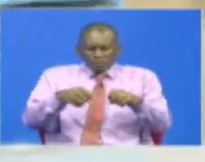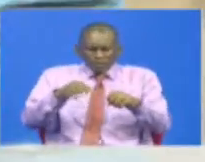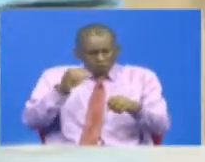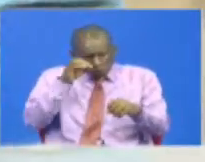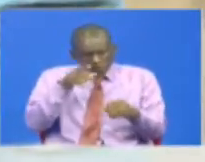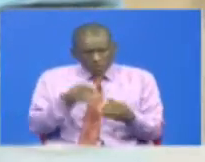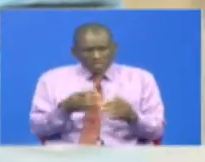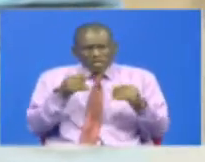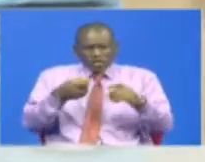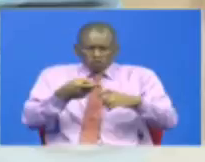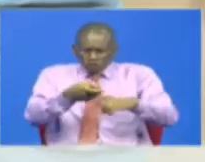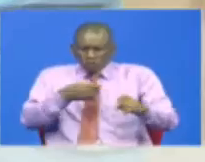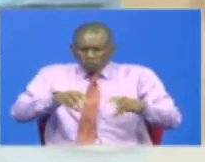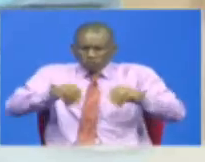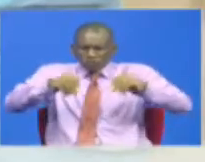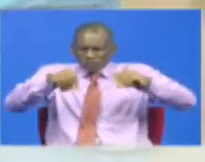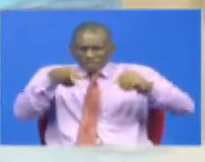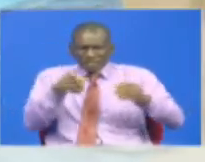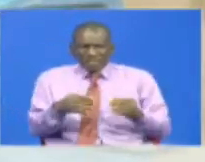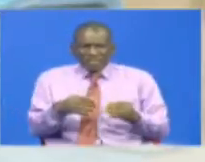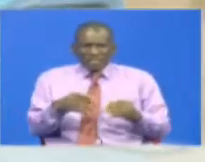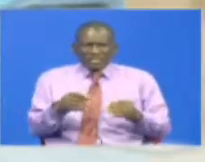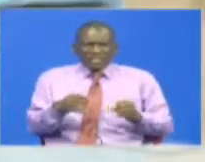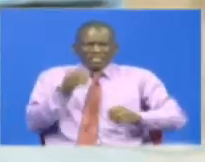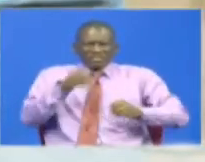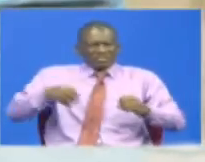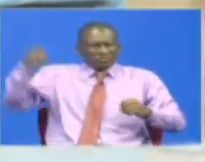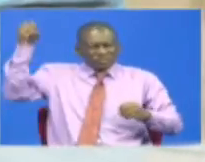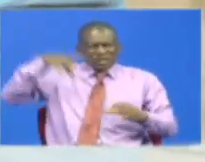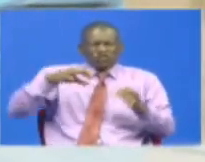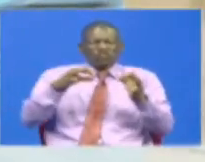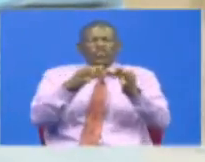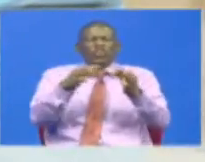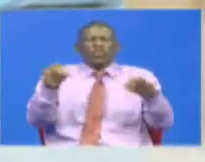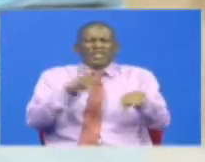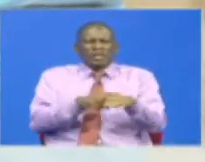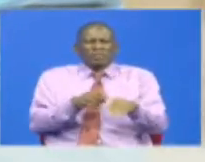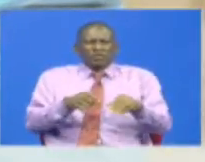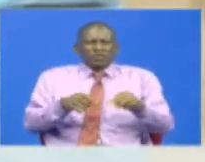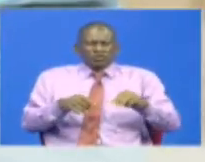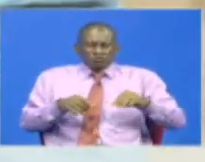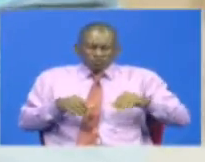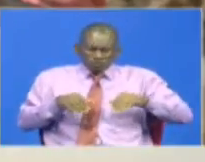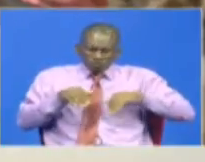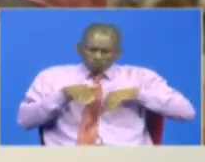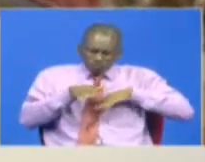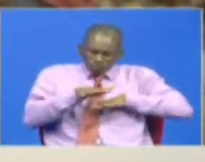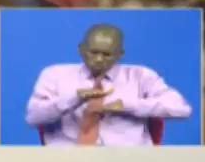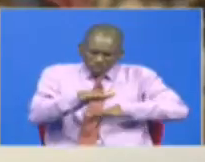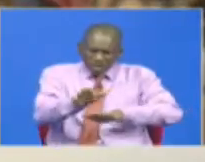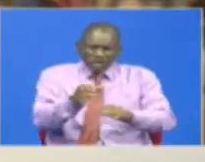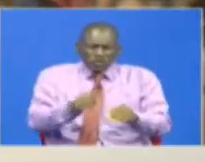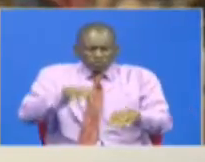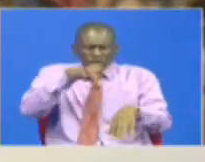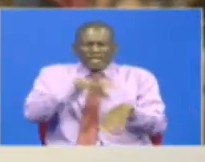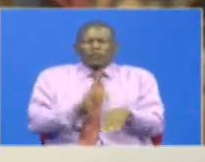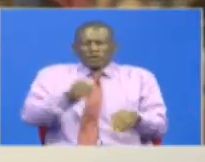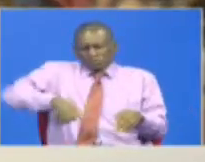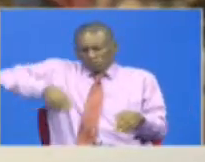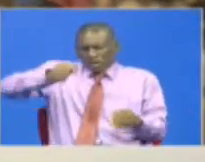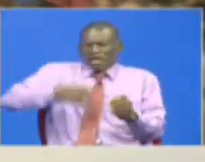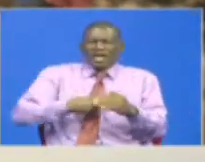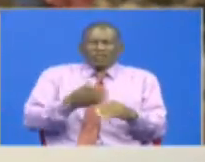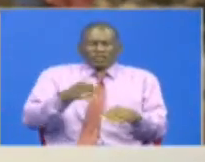Unaondoa sand, unatoa na kukiwa na kiangazi mingi, mnaenda mnafuata laini huko, mkishota na unashota hiyo mtungi moja. Baada ya